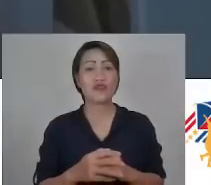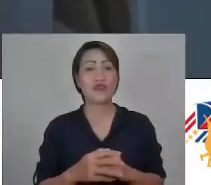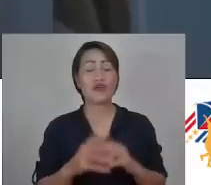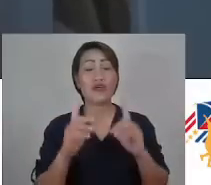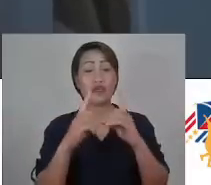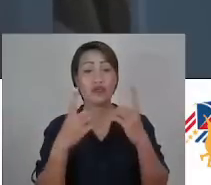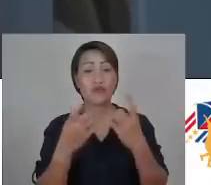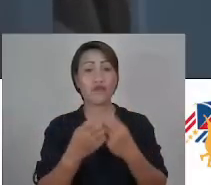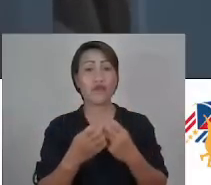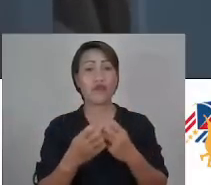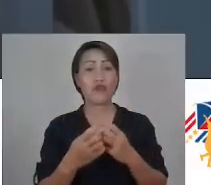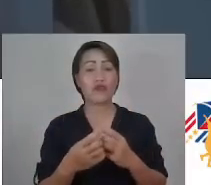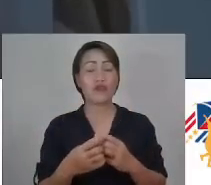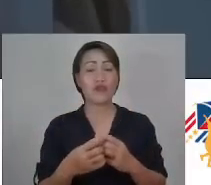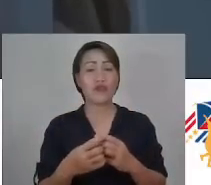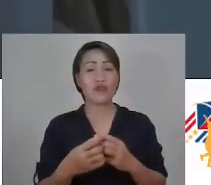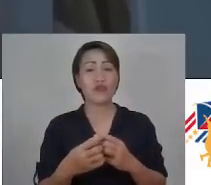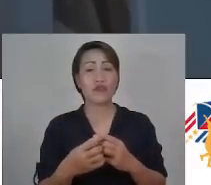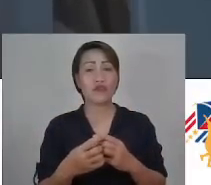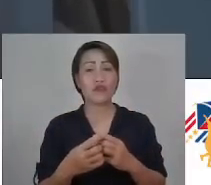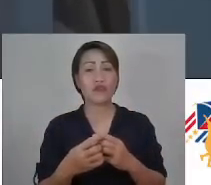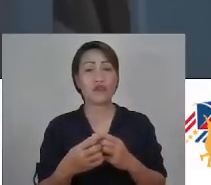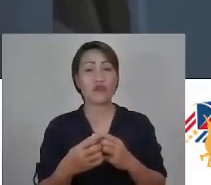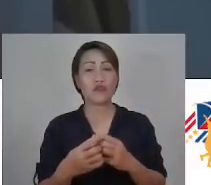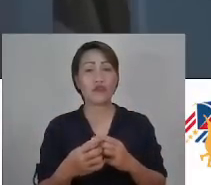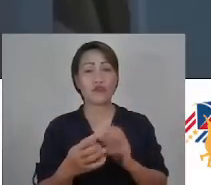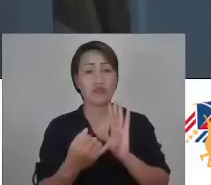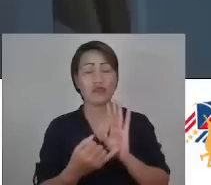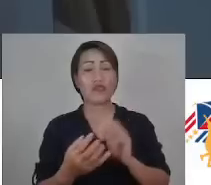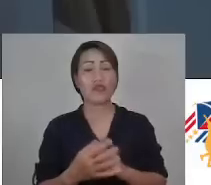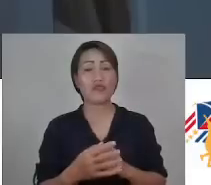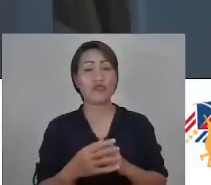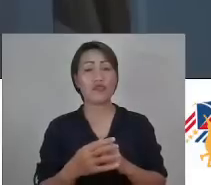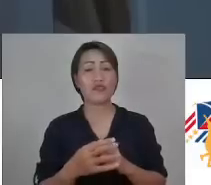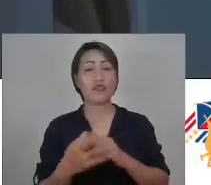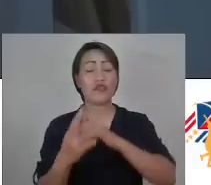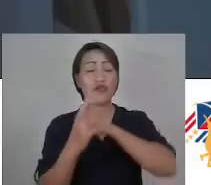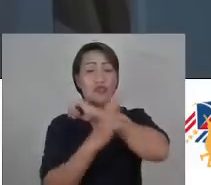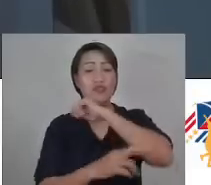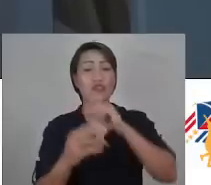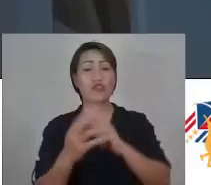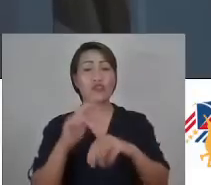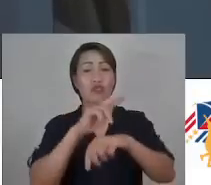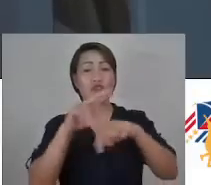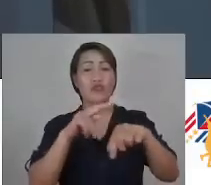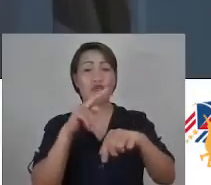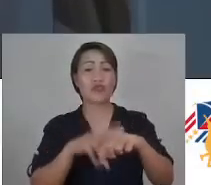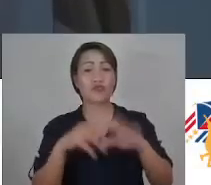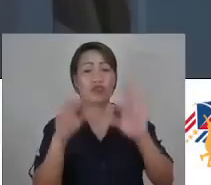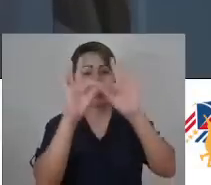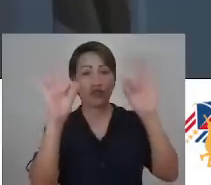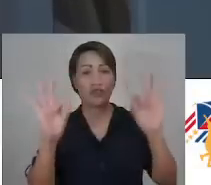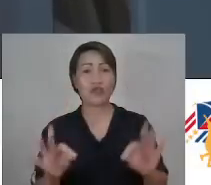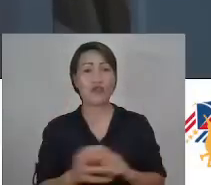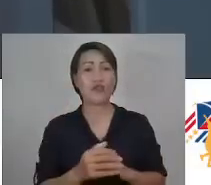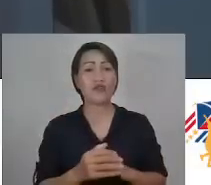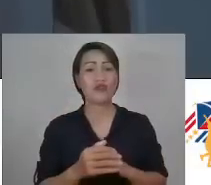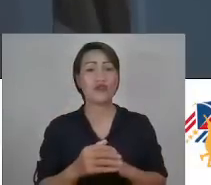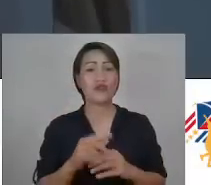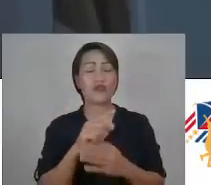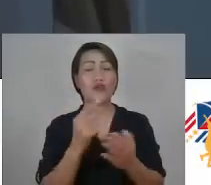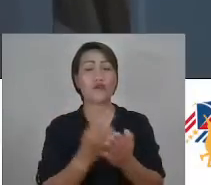person, Global Inventory of Regional and National Qualifications Framework, and Global Citizenship